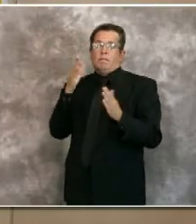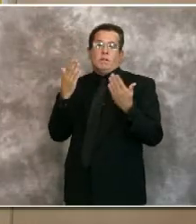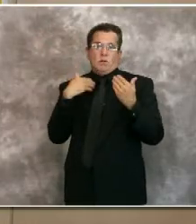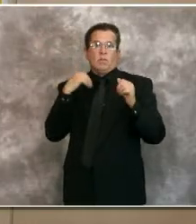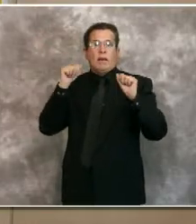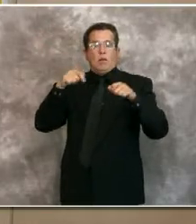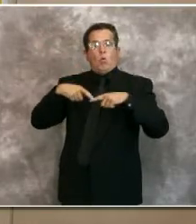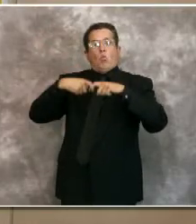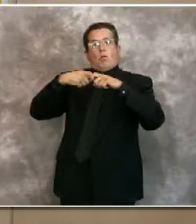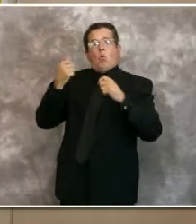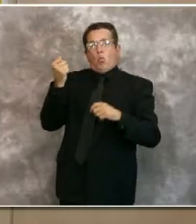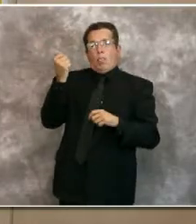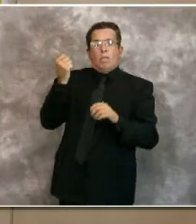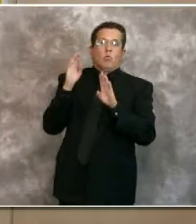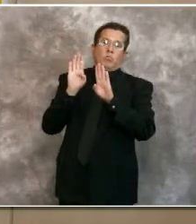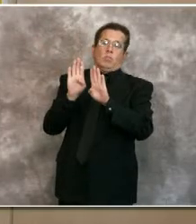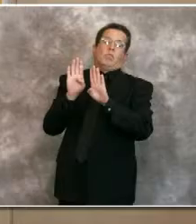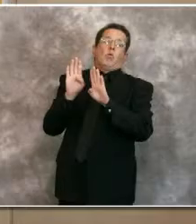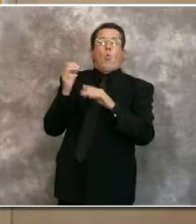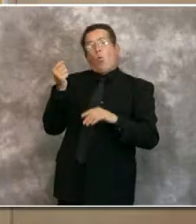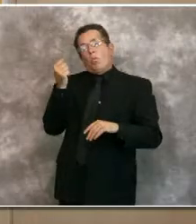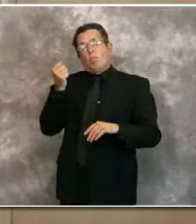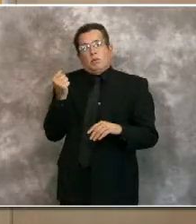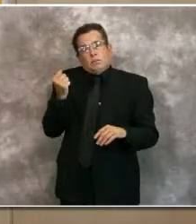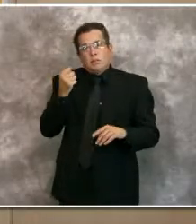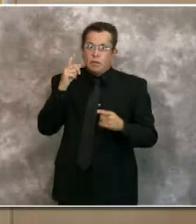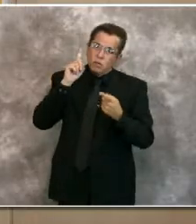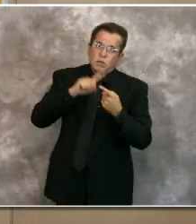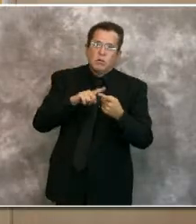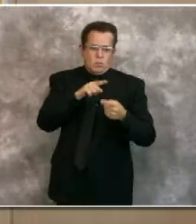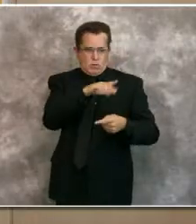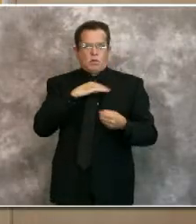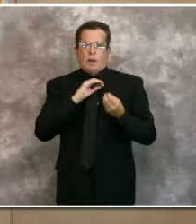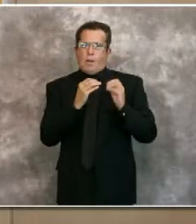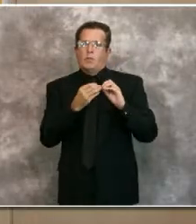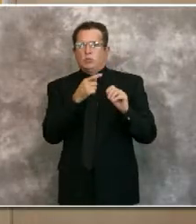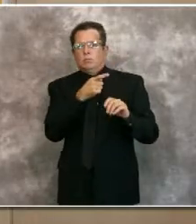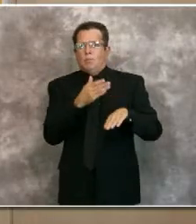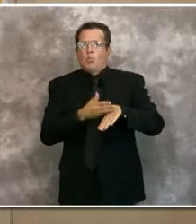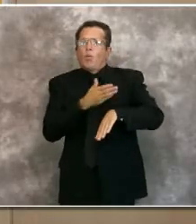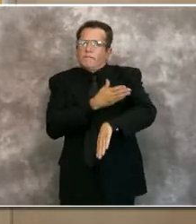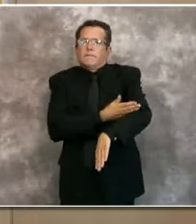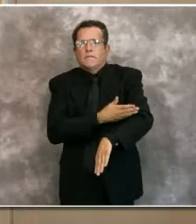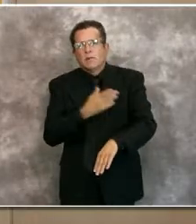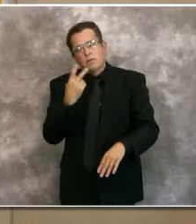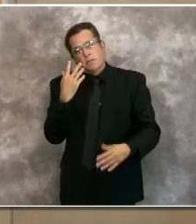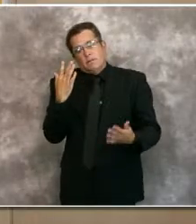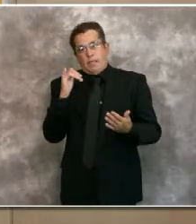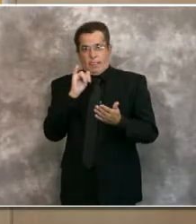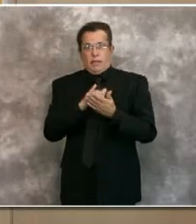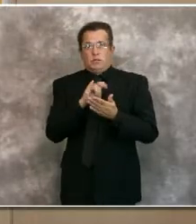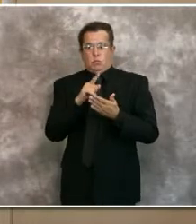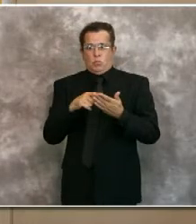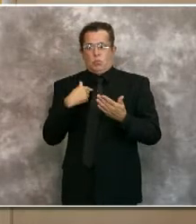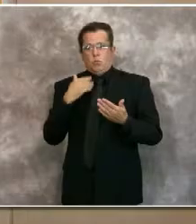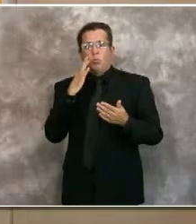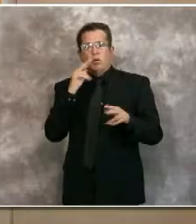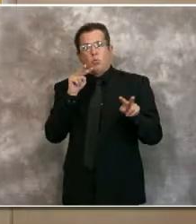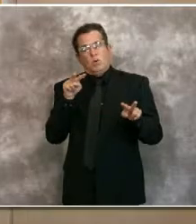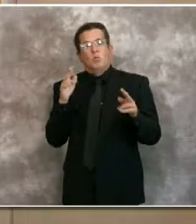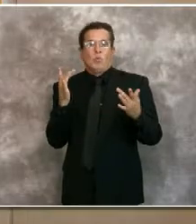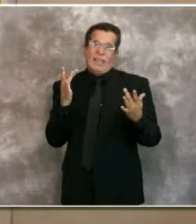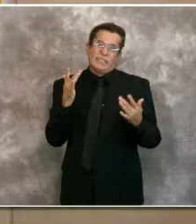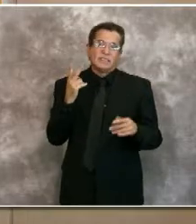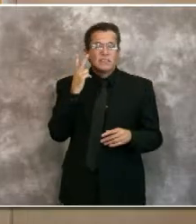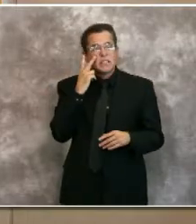off until our numbers improve in that regard. So that's the action that we are